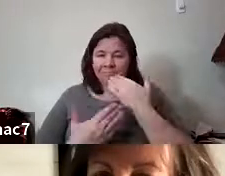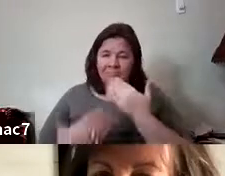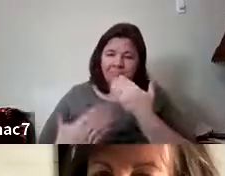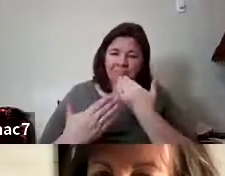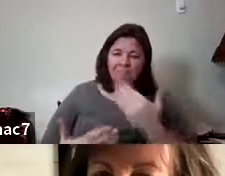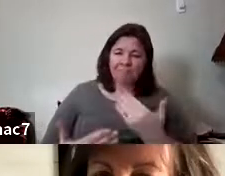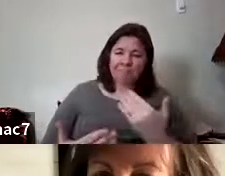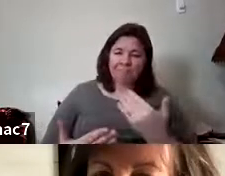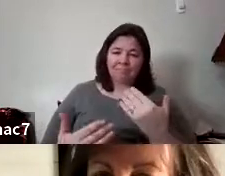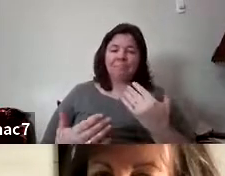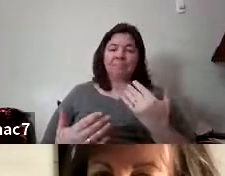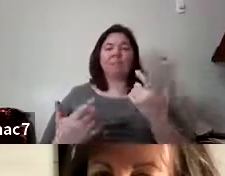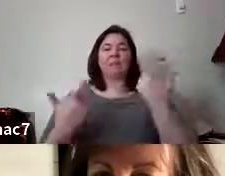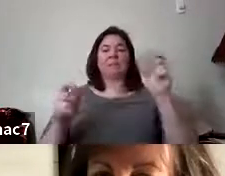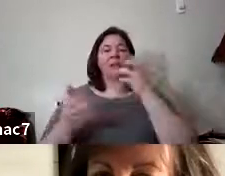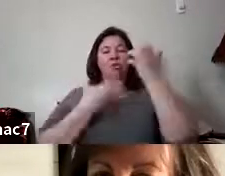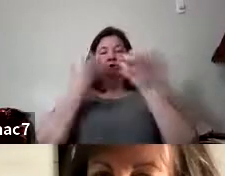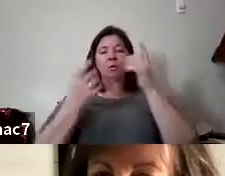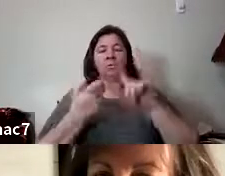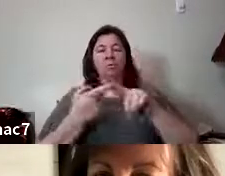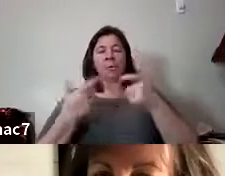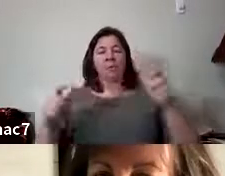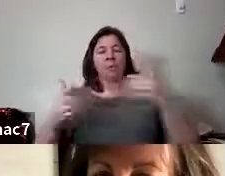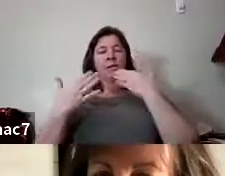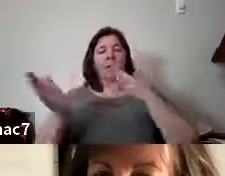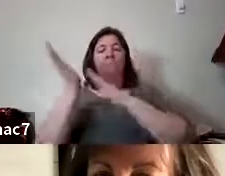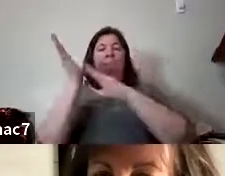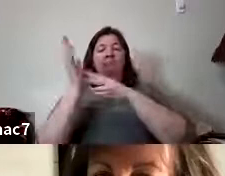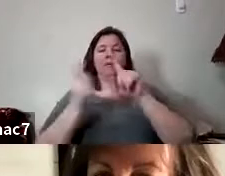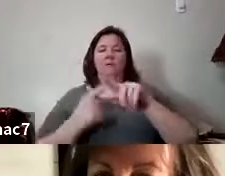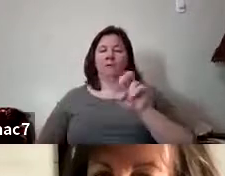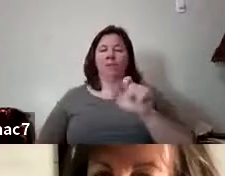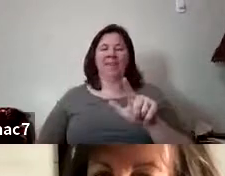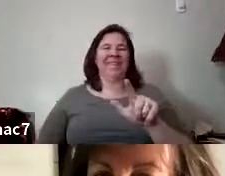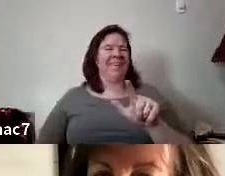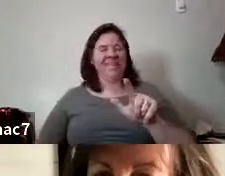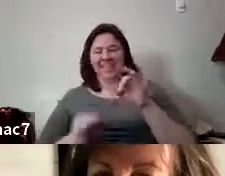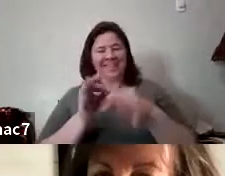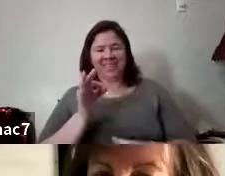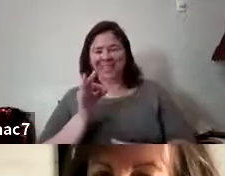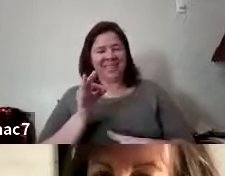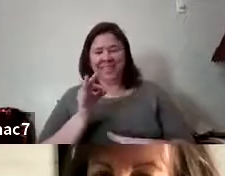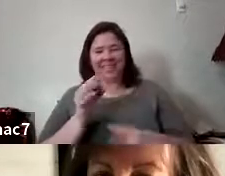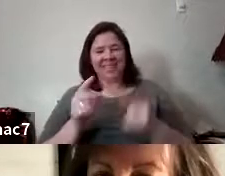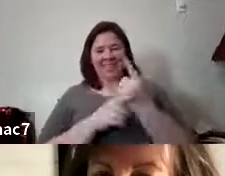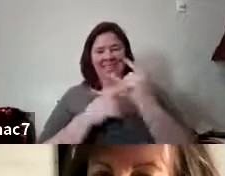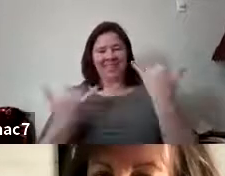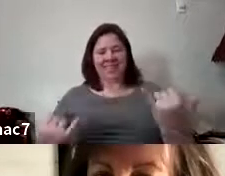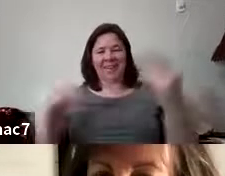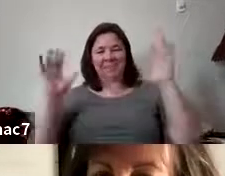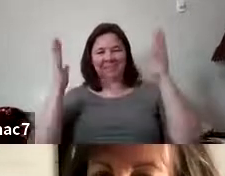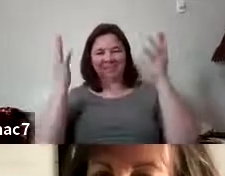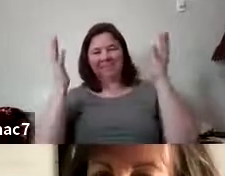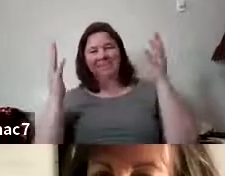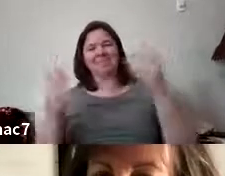a huge shout out, big thank you, standing ovation to Valerie, who is doing the signing, ASL signing